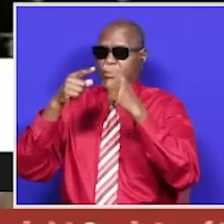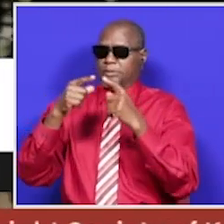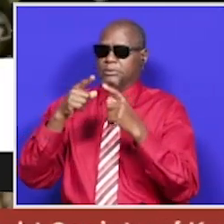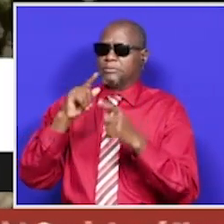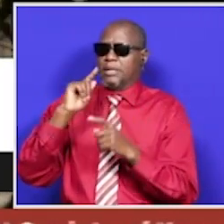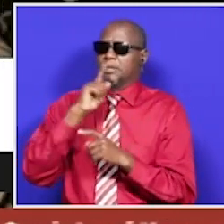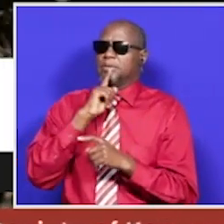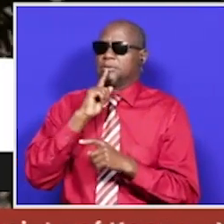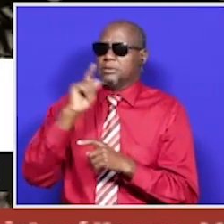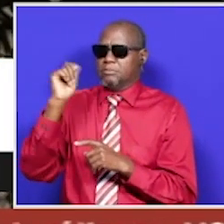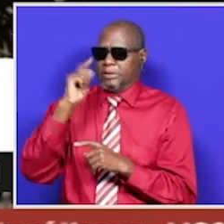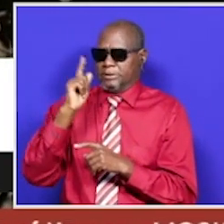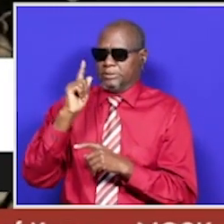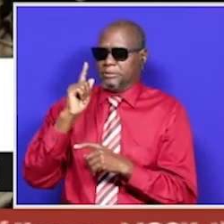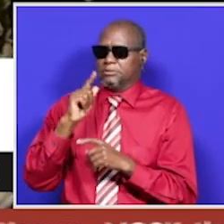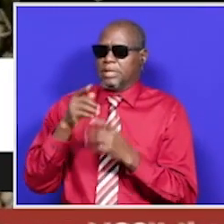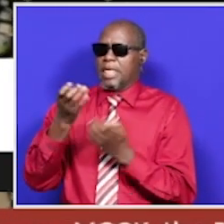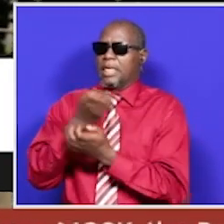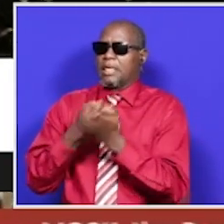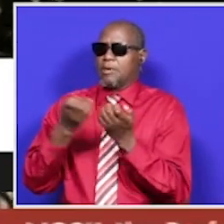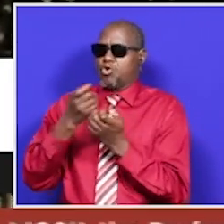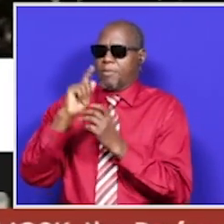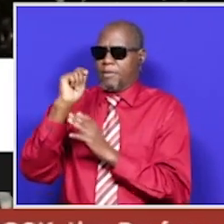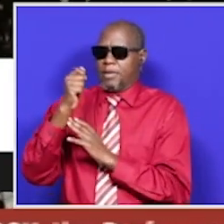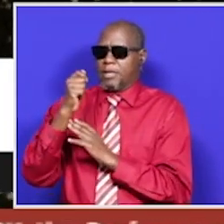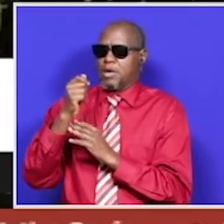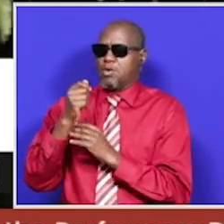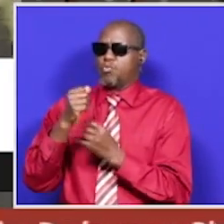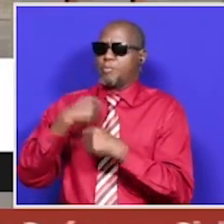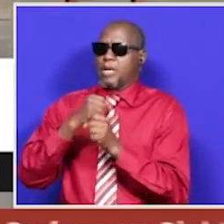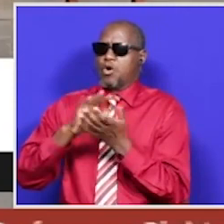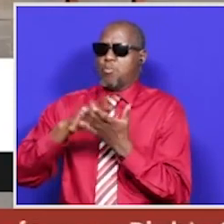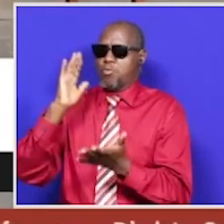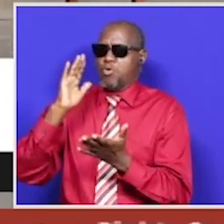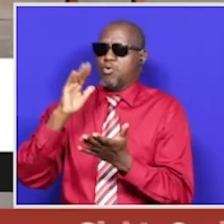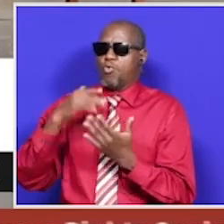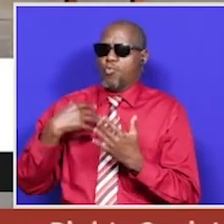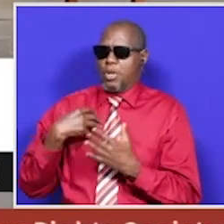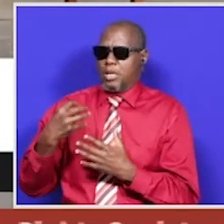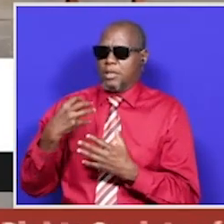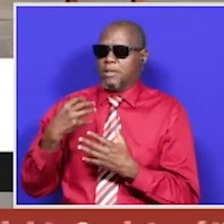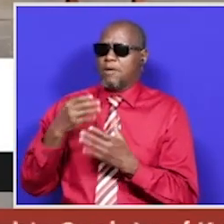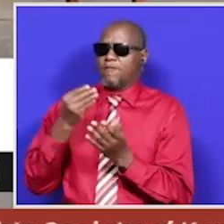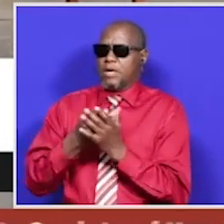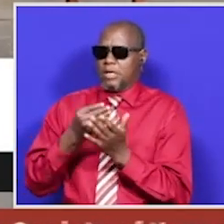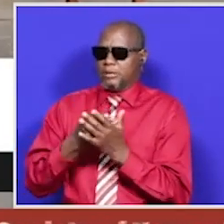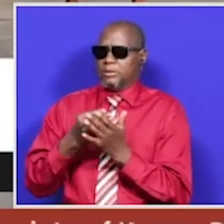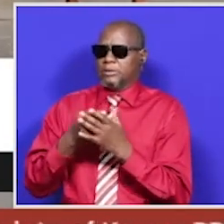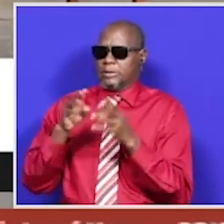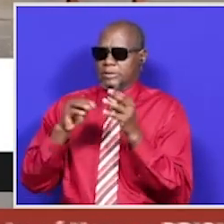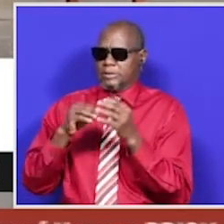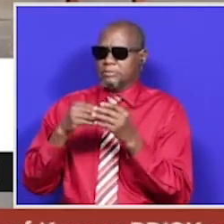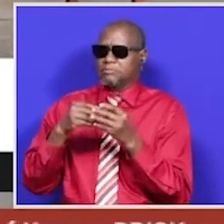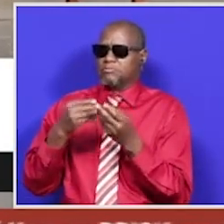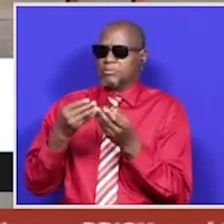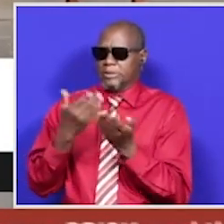on a trajectory that will create more jobs and more wealth, finance investment in public goods and services, and usher this nation into